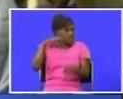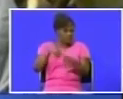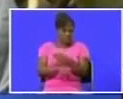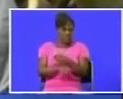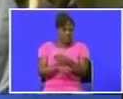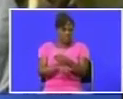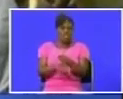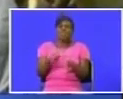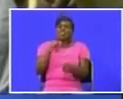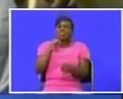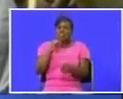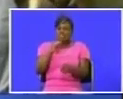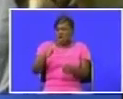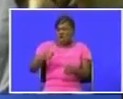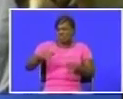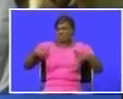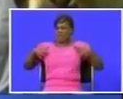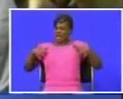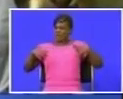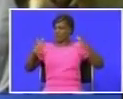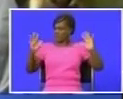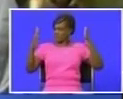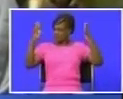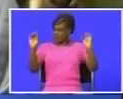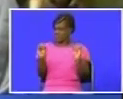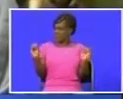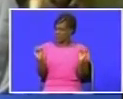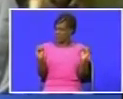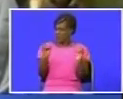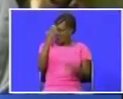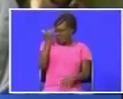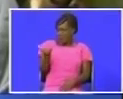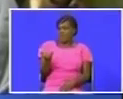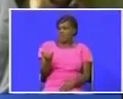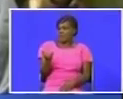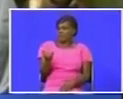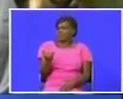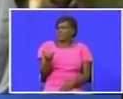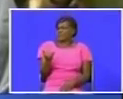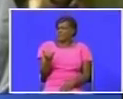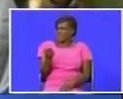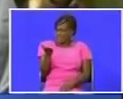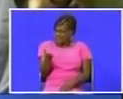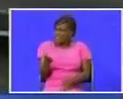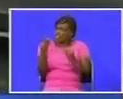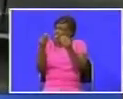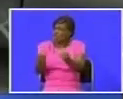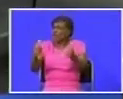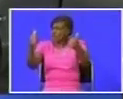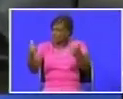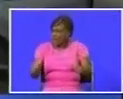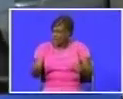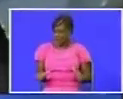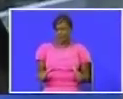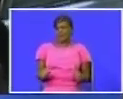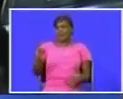out to do chest thumping and celebrating, because the matters remain unresolved.